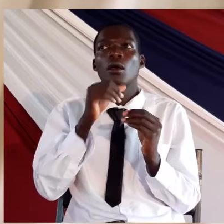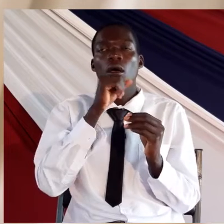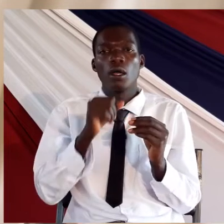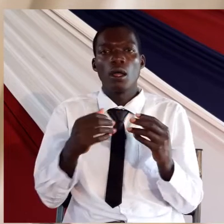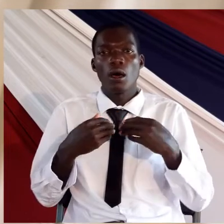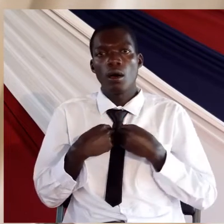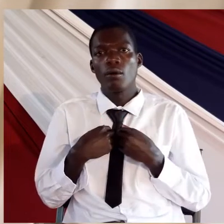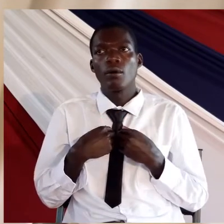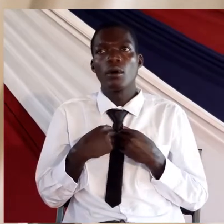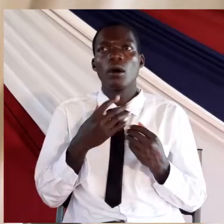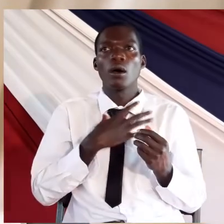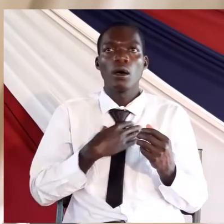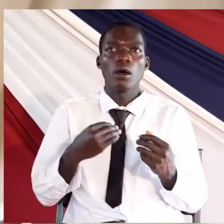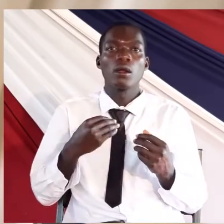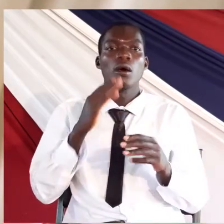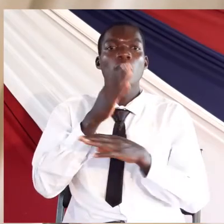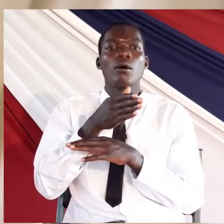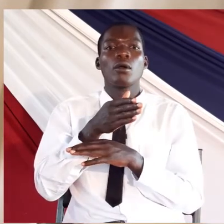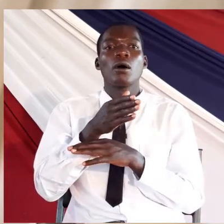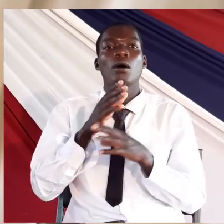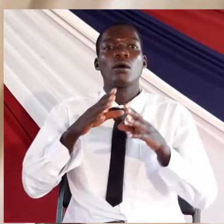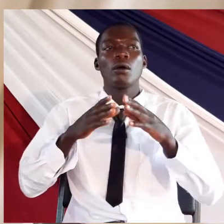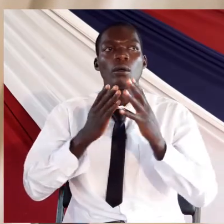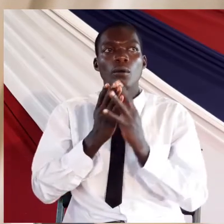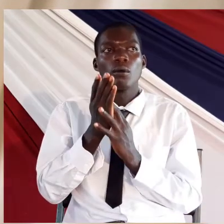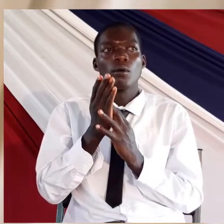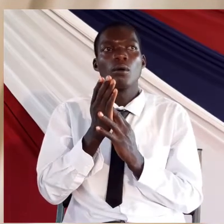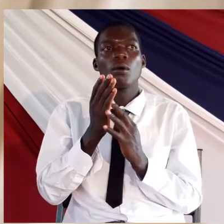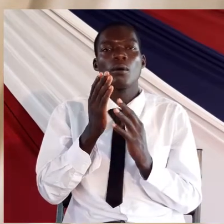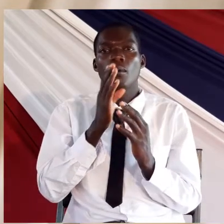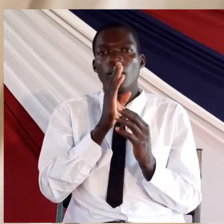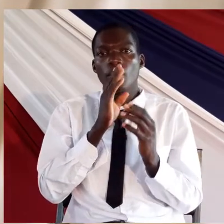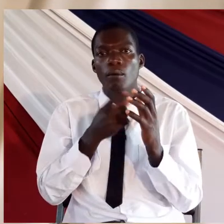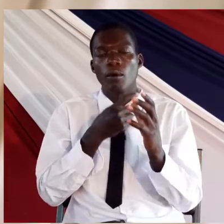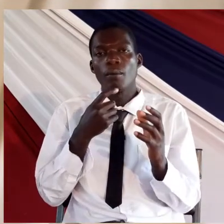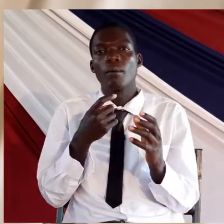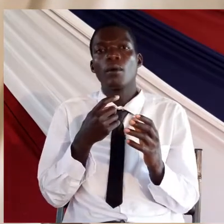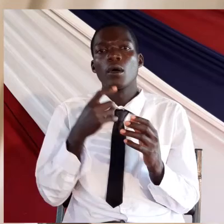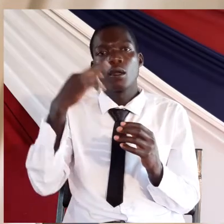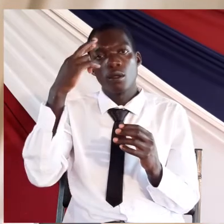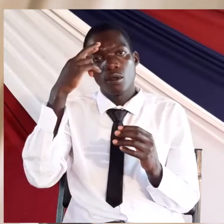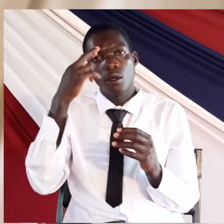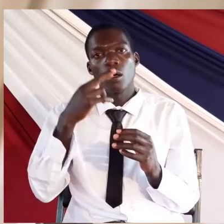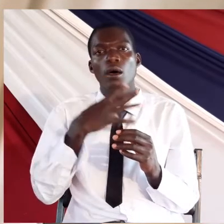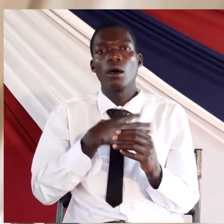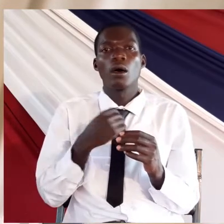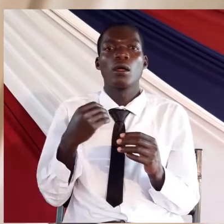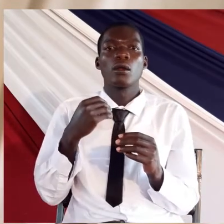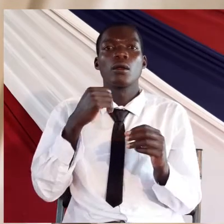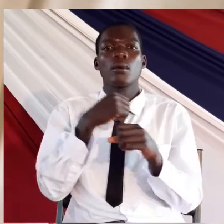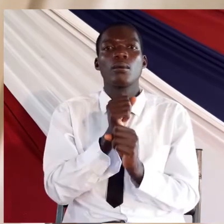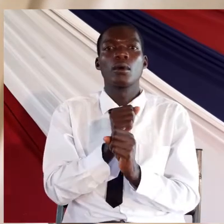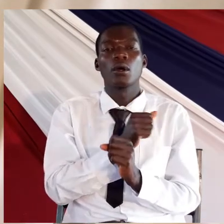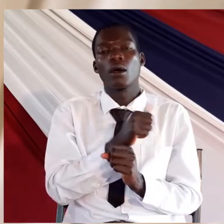it, it wasn't an afterthought that we would borrow from the myths of Sumeria, Akkadians,